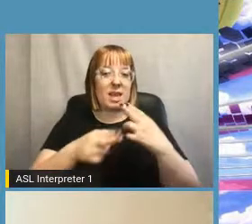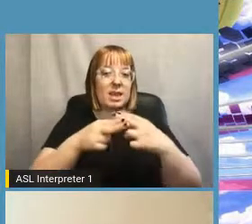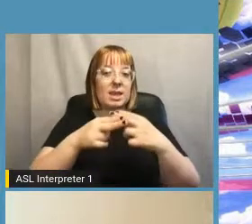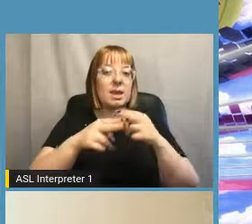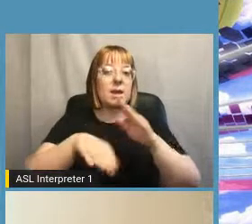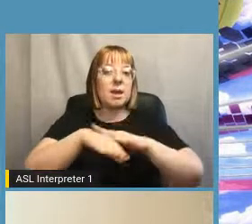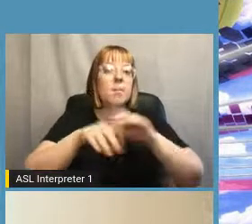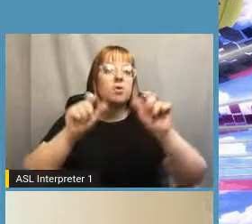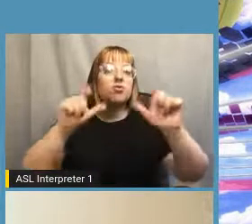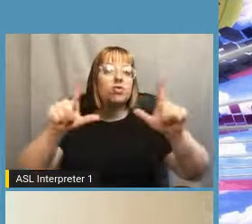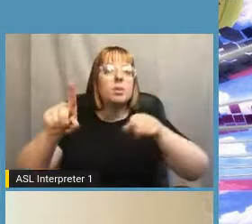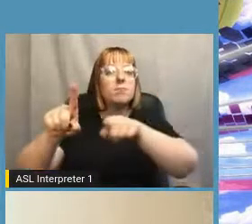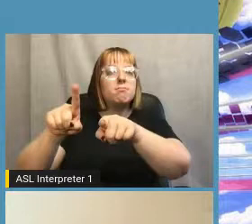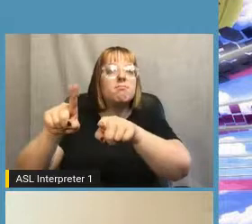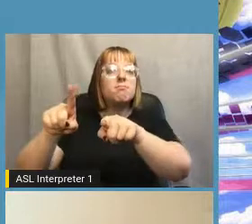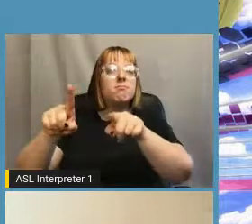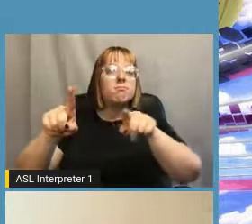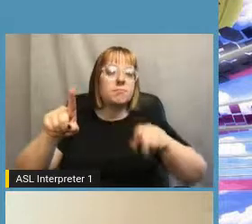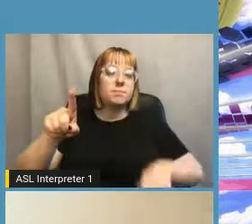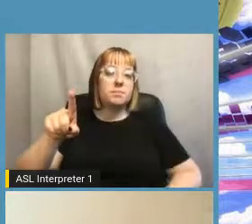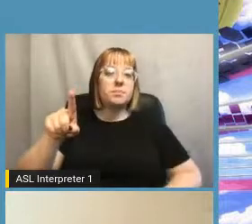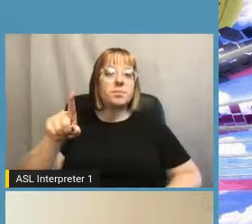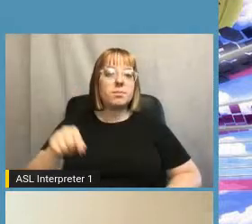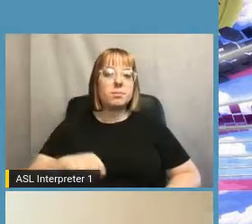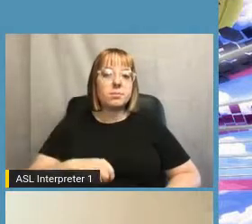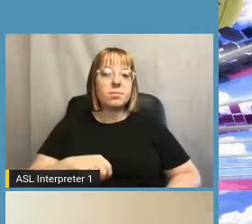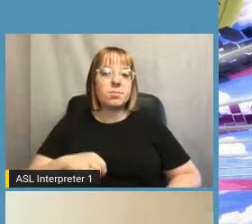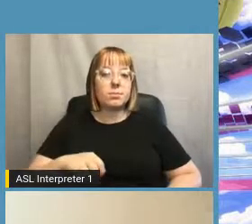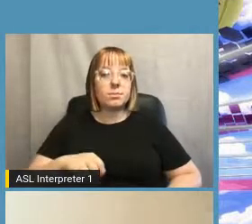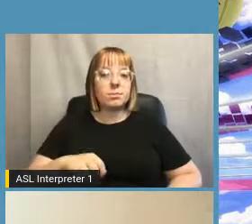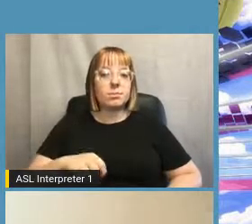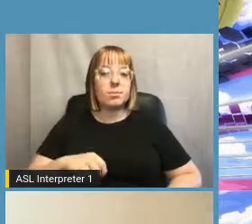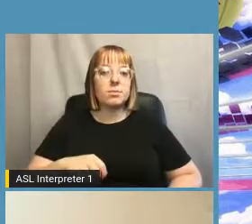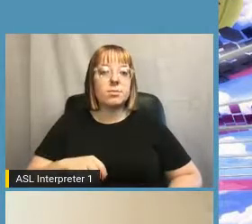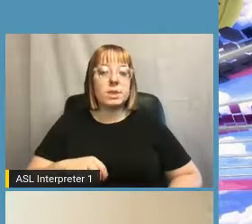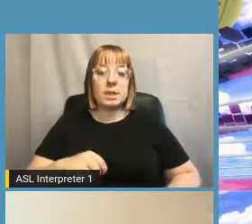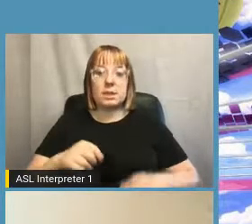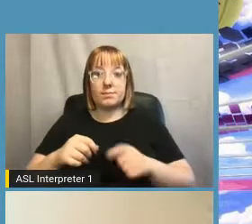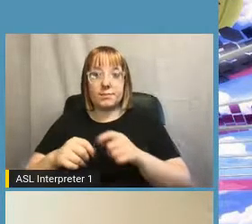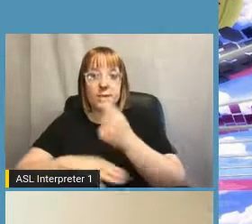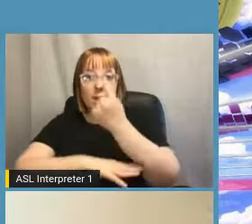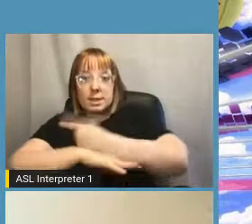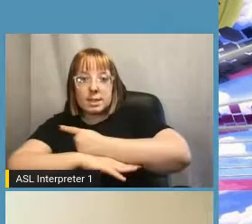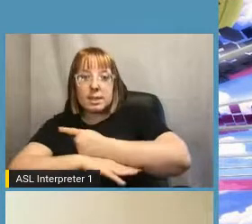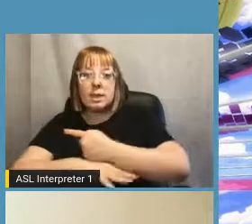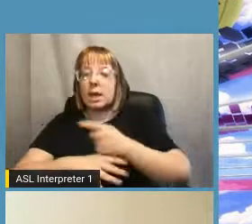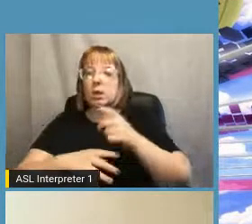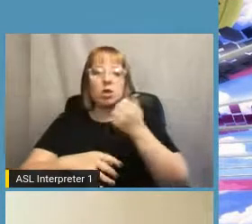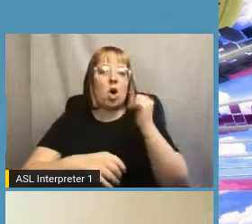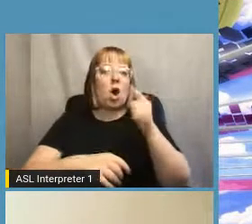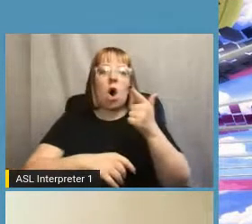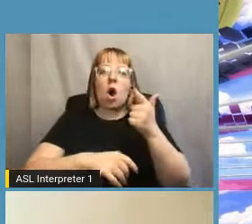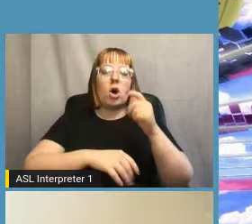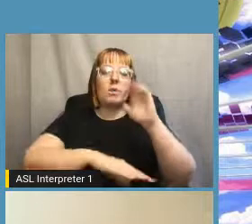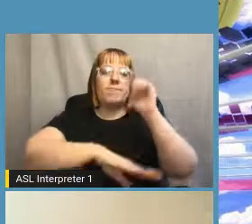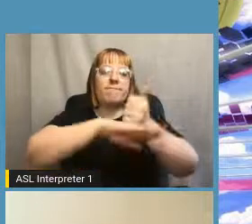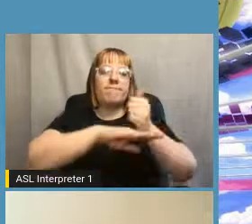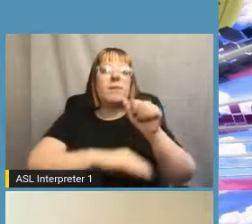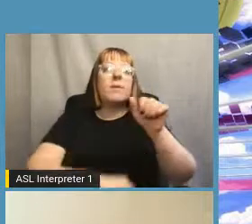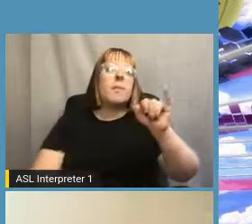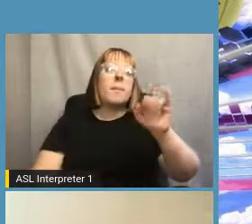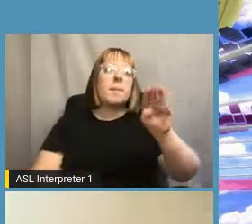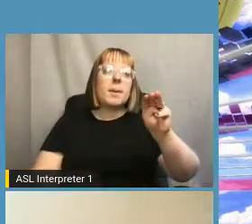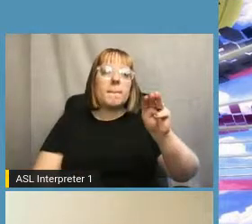and Beyond. You can see that there's a date. This is all set up by IBM. They had this placard for our